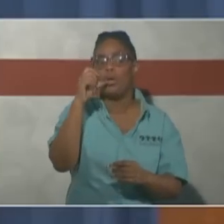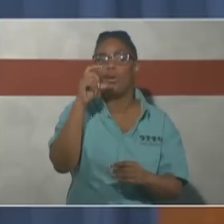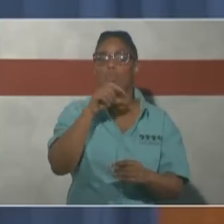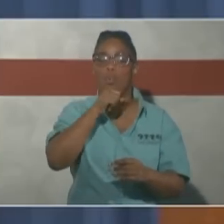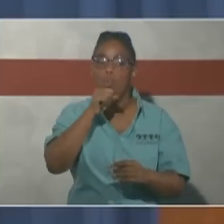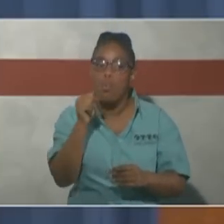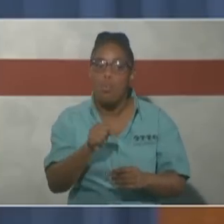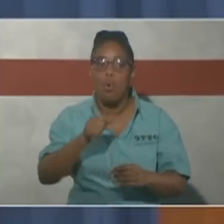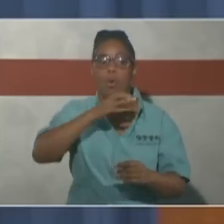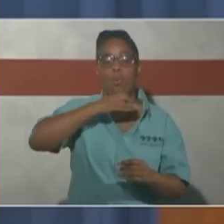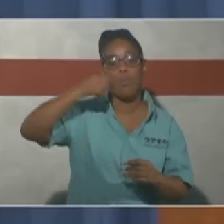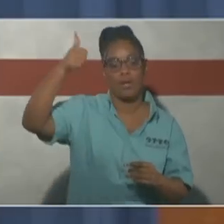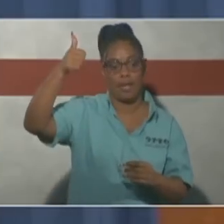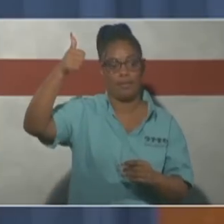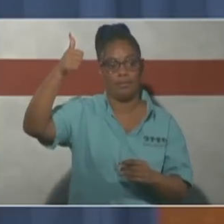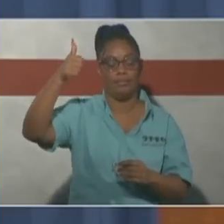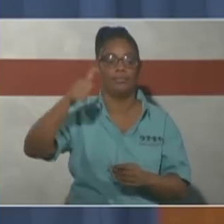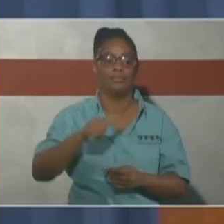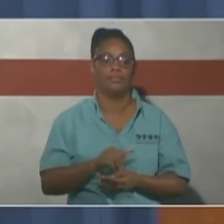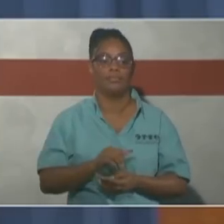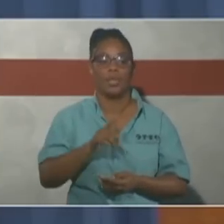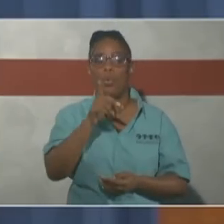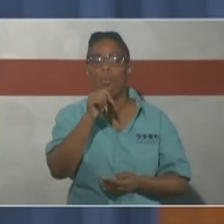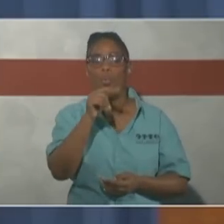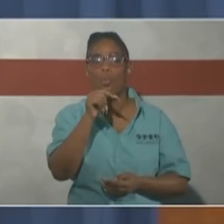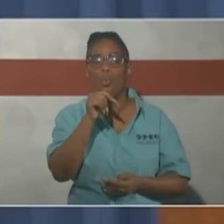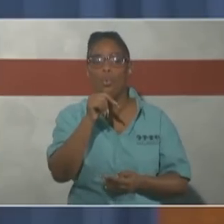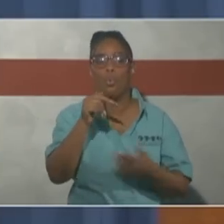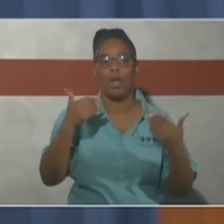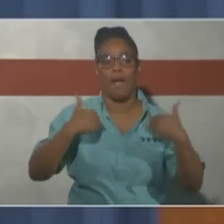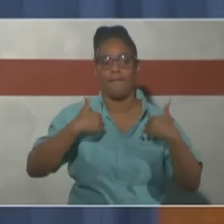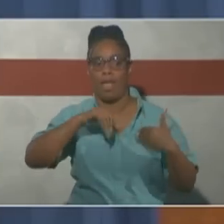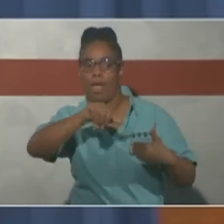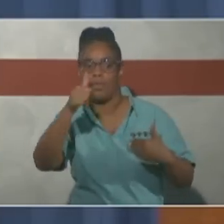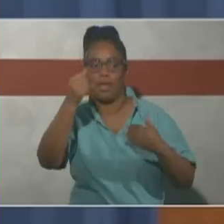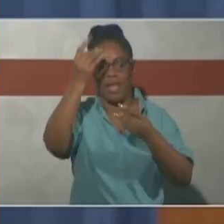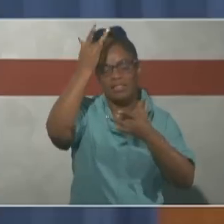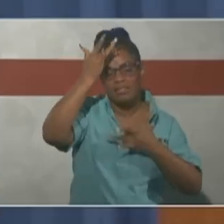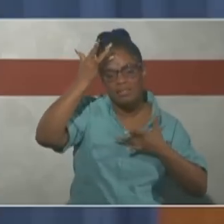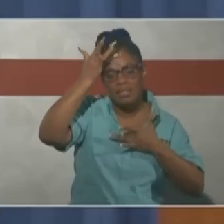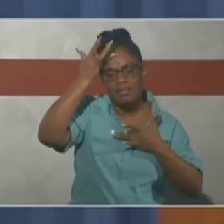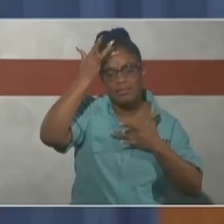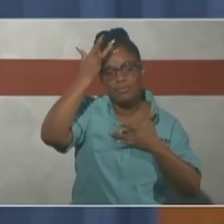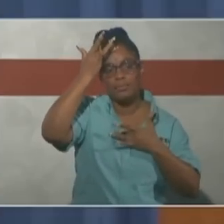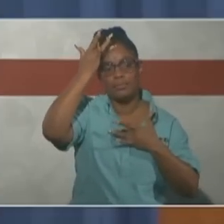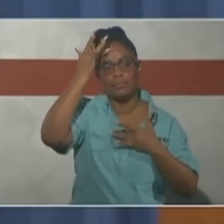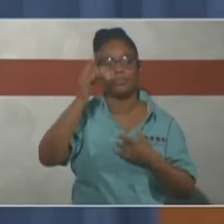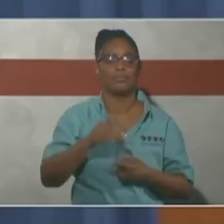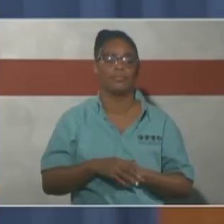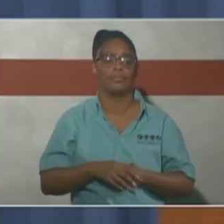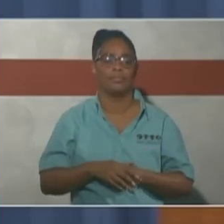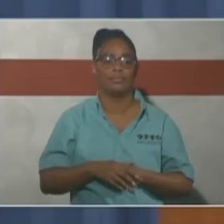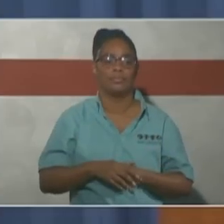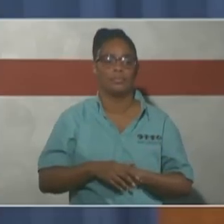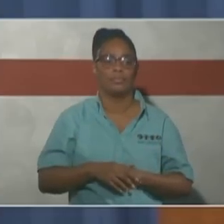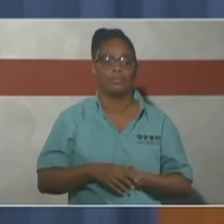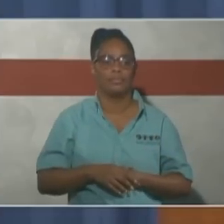Tobago reflects patients, unfortunately, who are elderly,